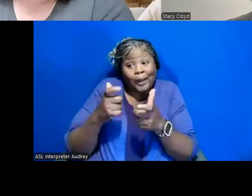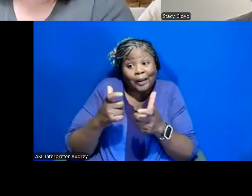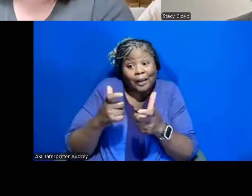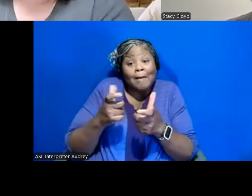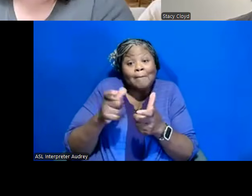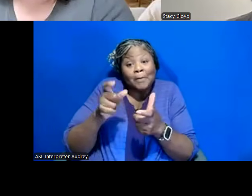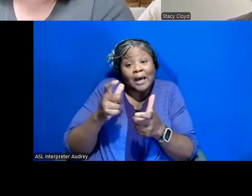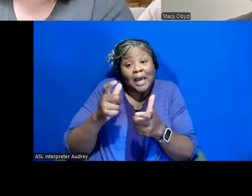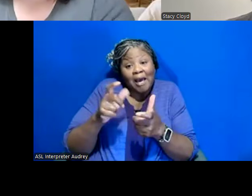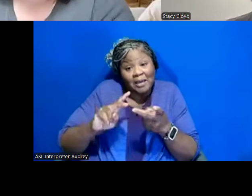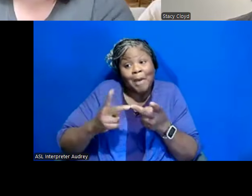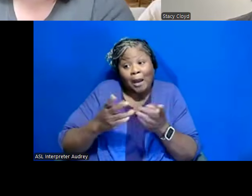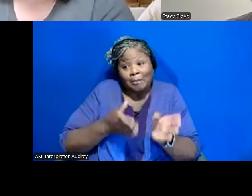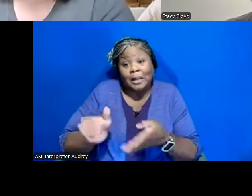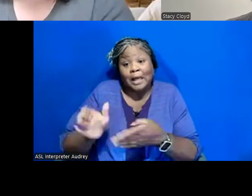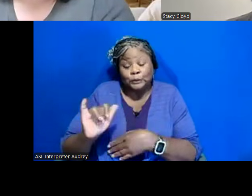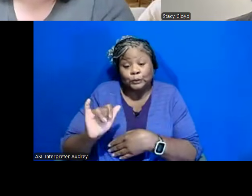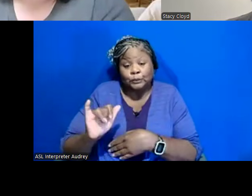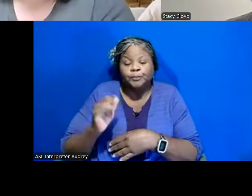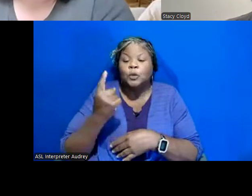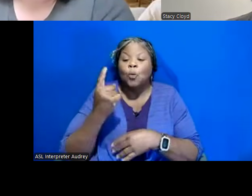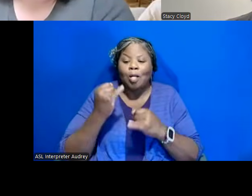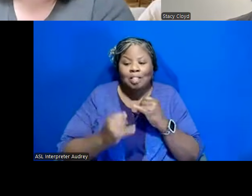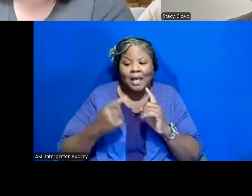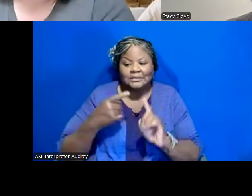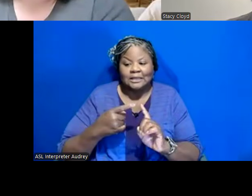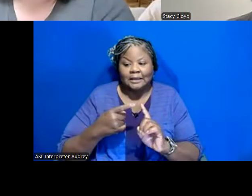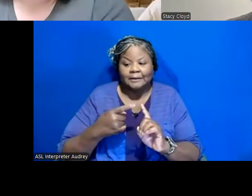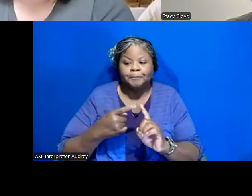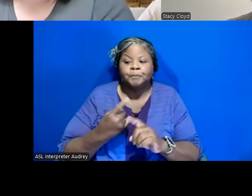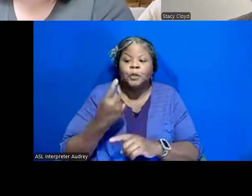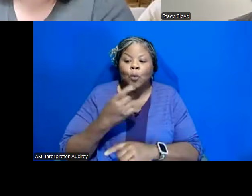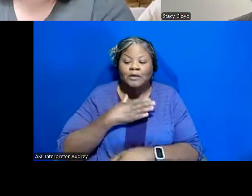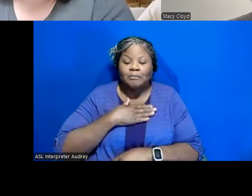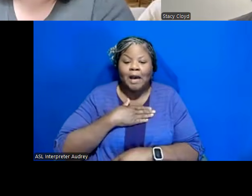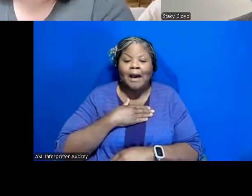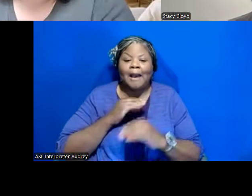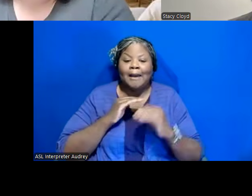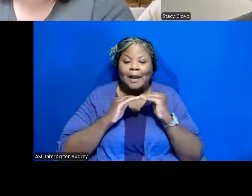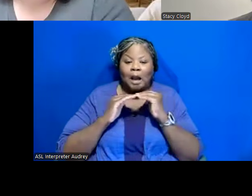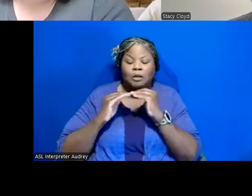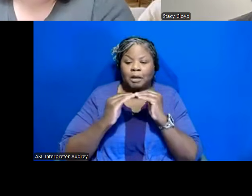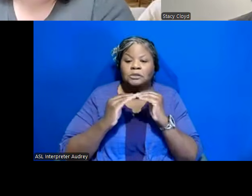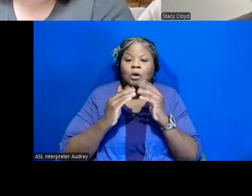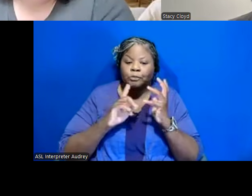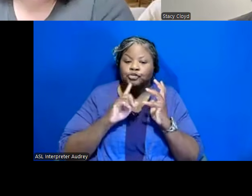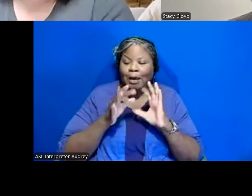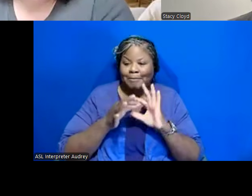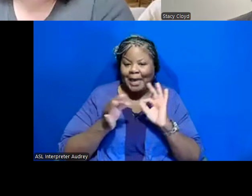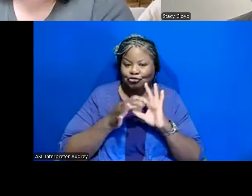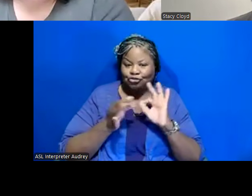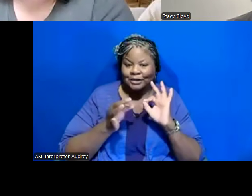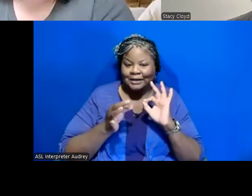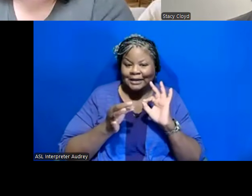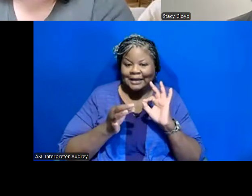to have a backup plan. And then one last thing that one of my counterparts really wanted to make sure I mentioned. I didn't find a way